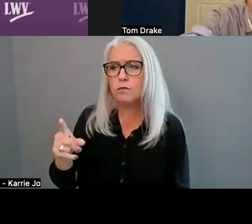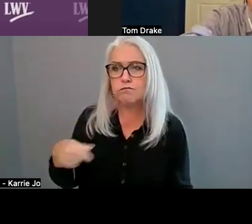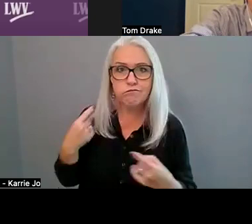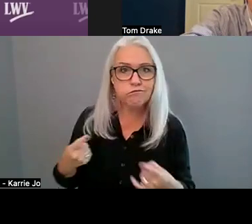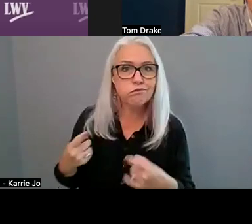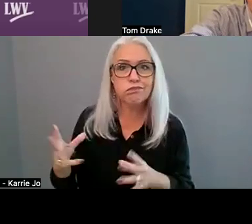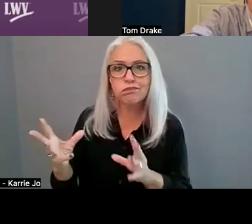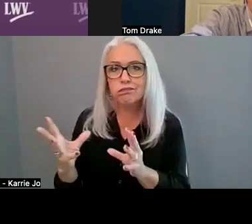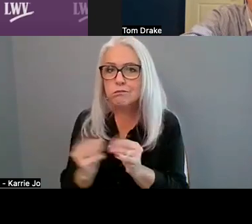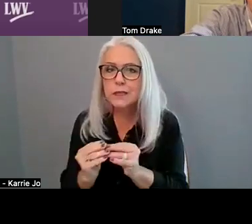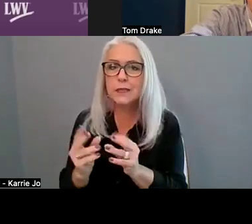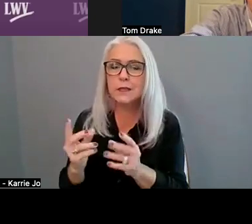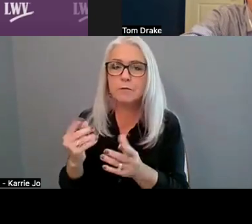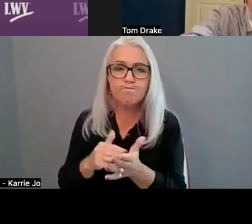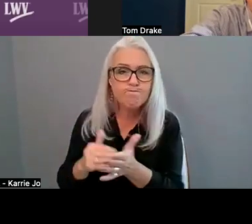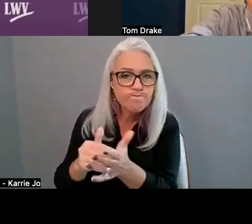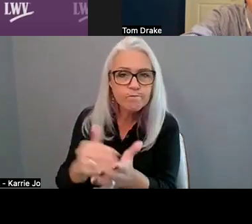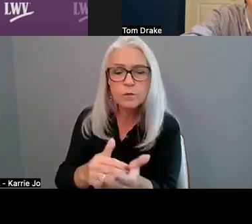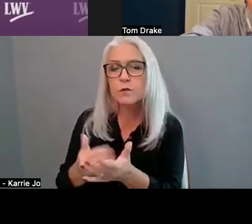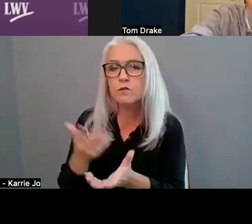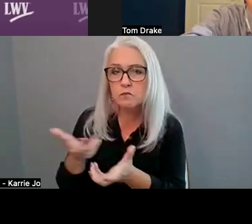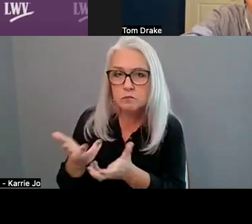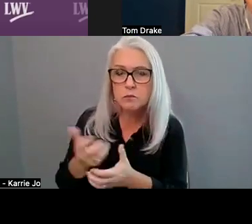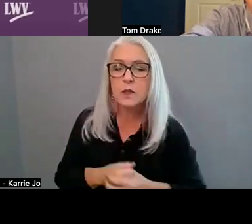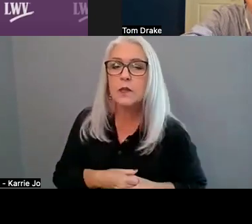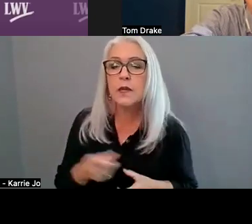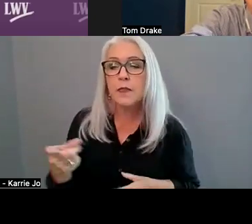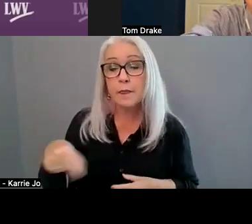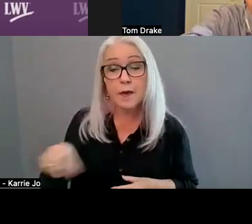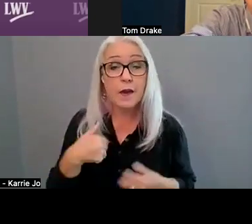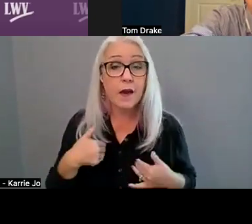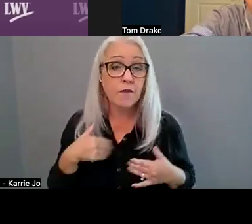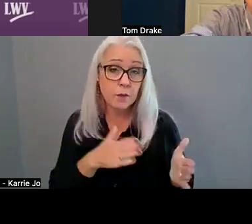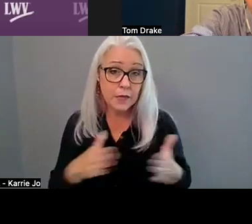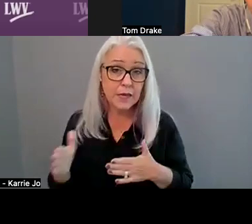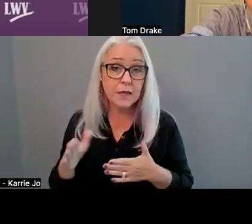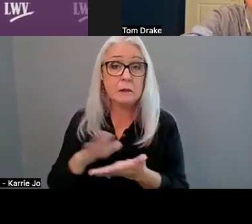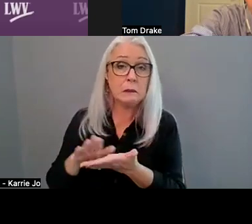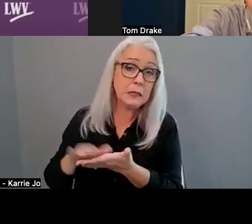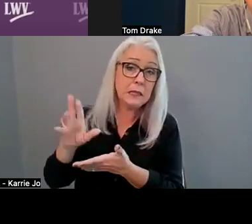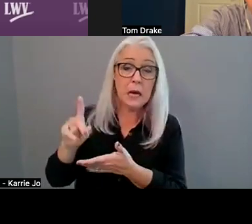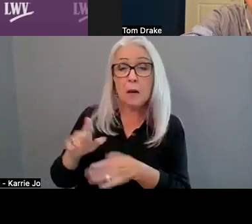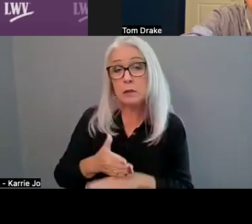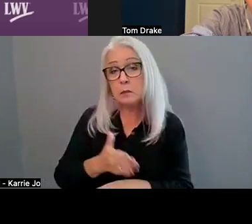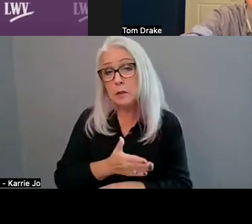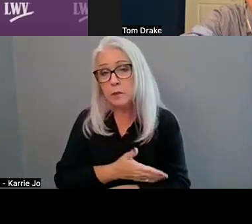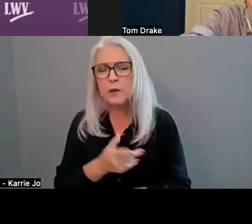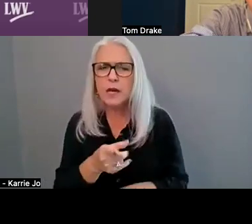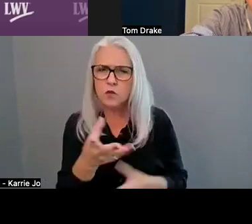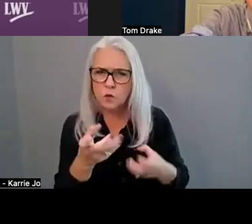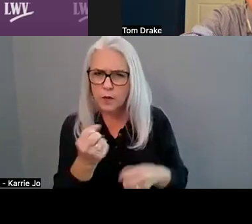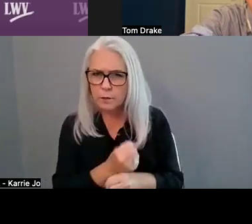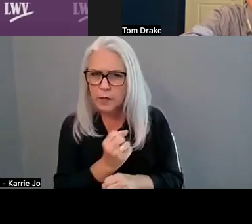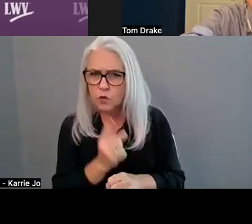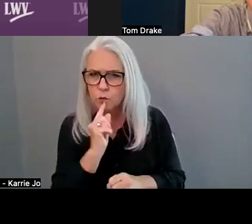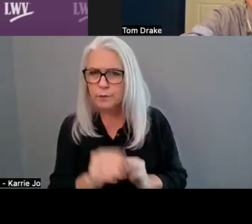quite regularly. They have a plan for cleaning it up. So to be clear, and I did write a letter